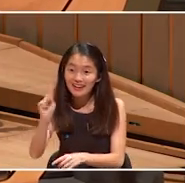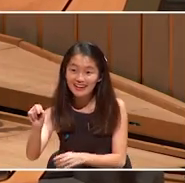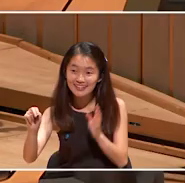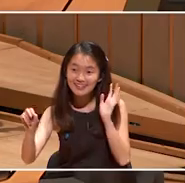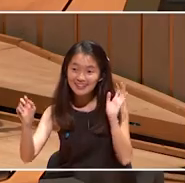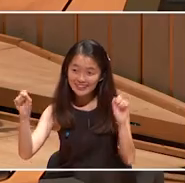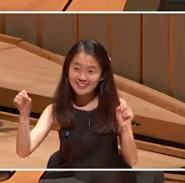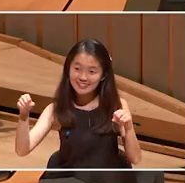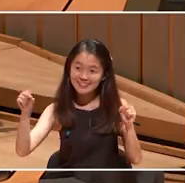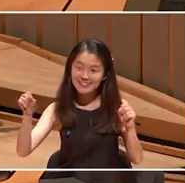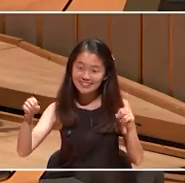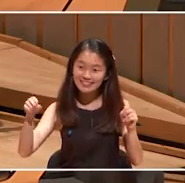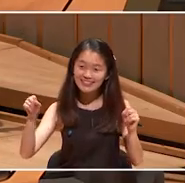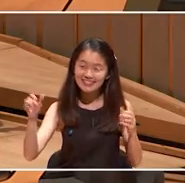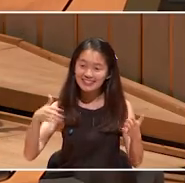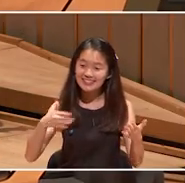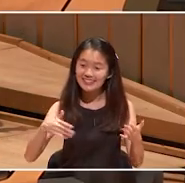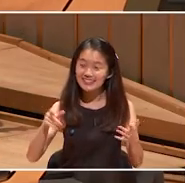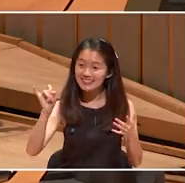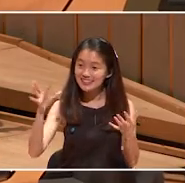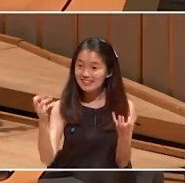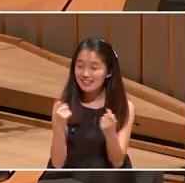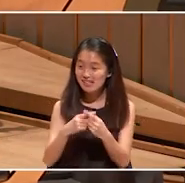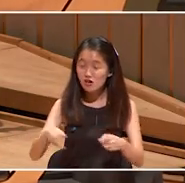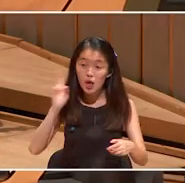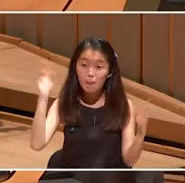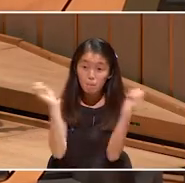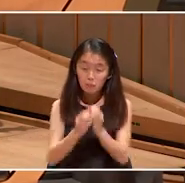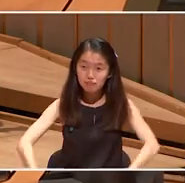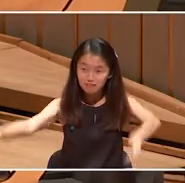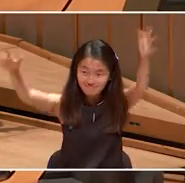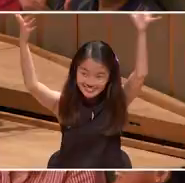Yes? If you want to hear more, you got to clap louder than that.